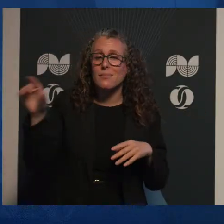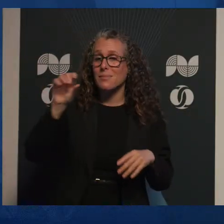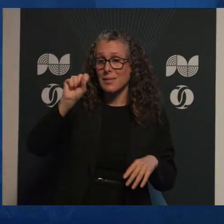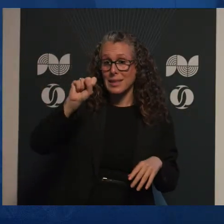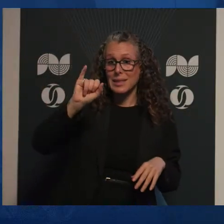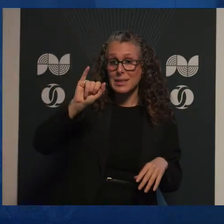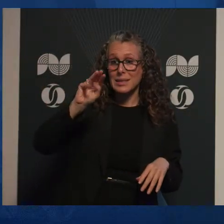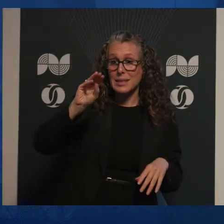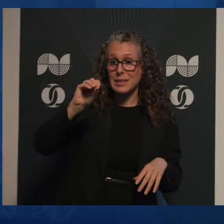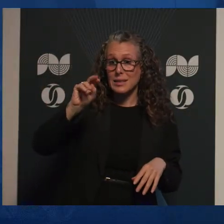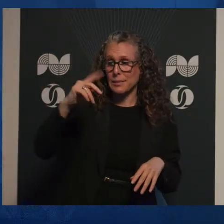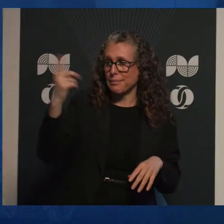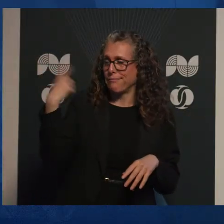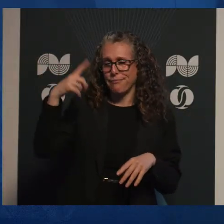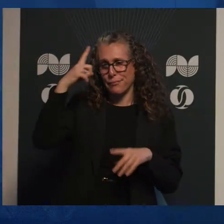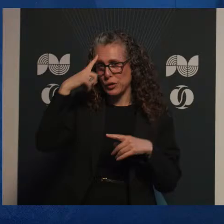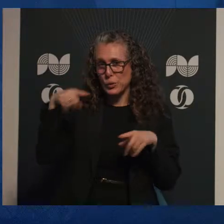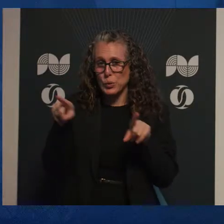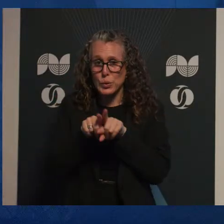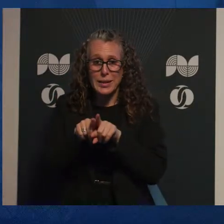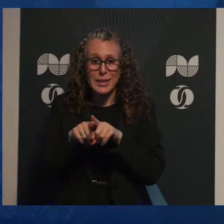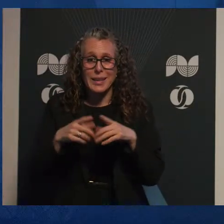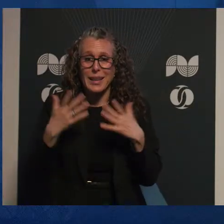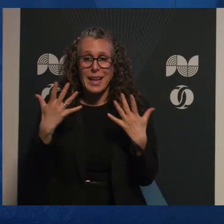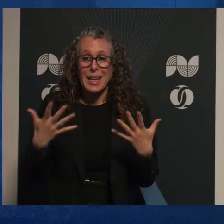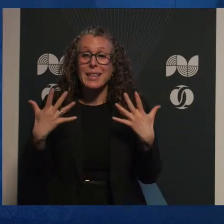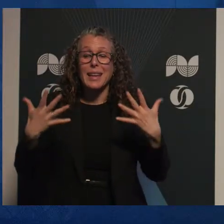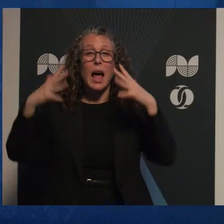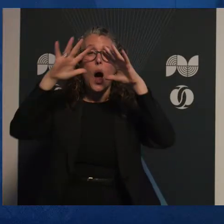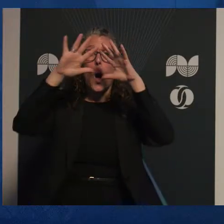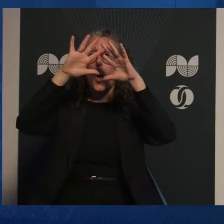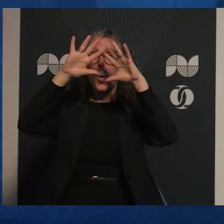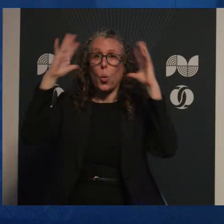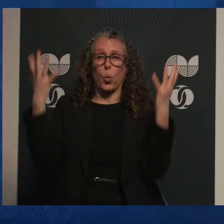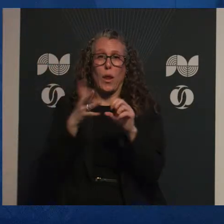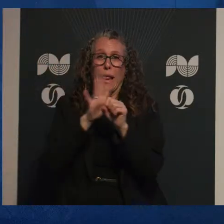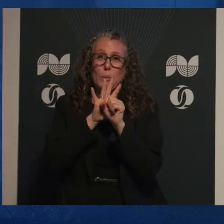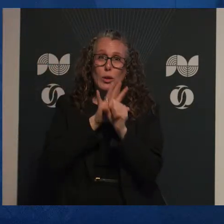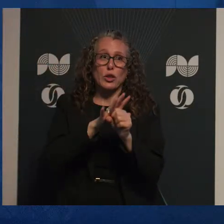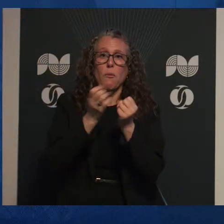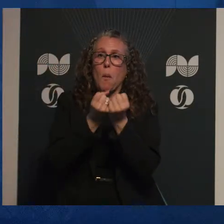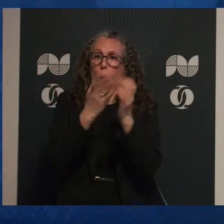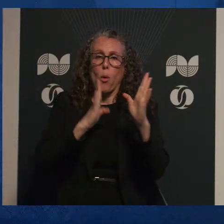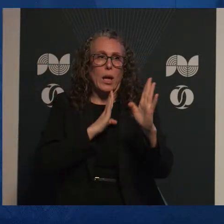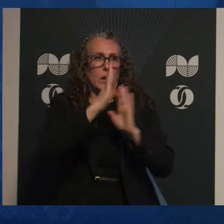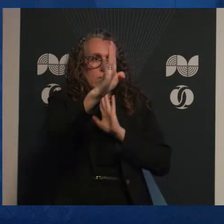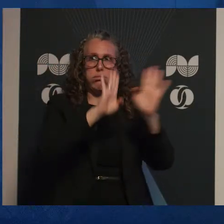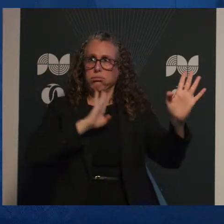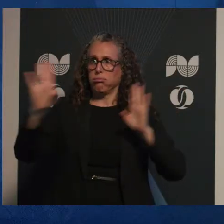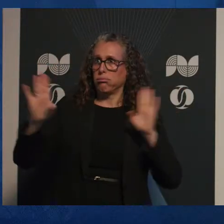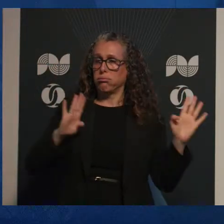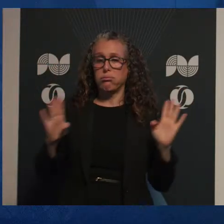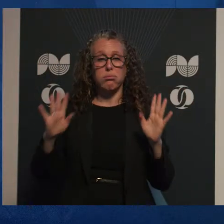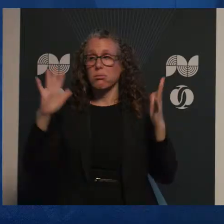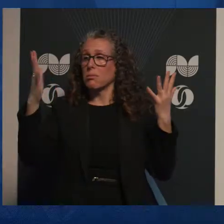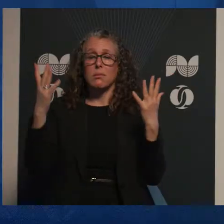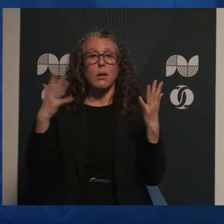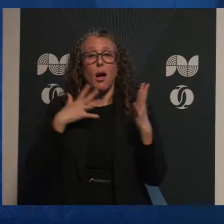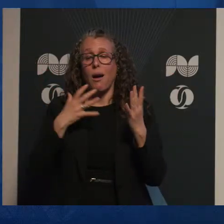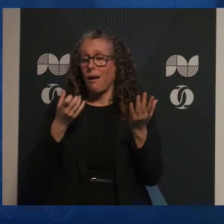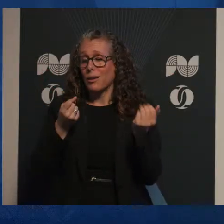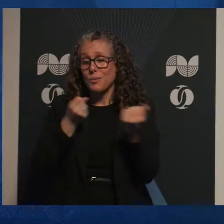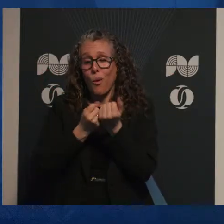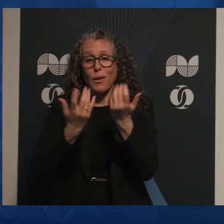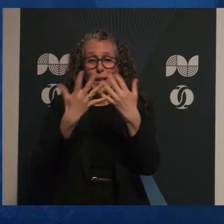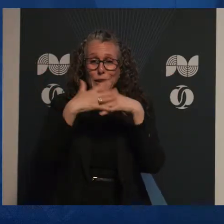be much more challenged. Multilateralism may be under pressure, but the case for multilateralism still exists. The case for integration, the case for the private